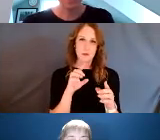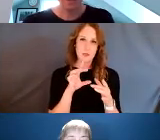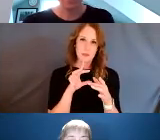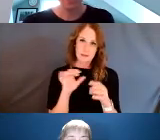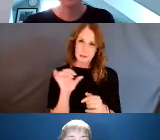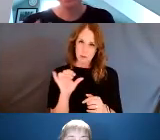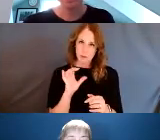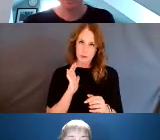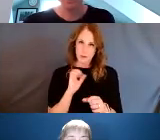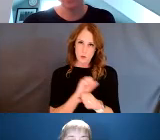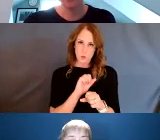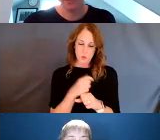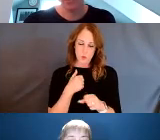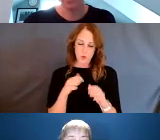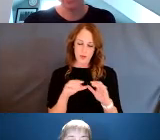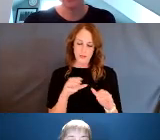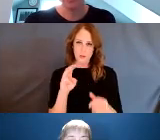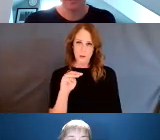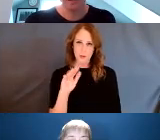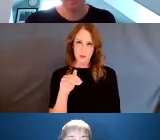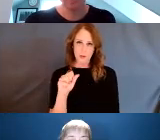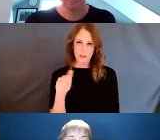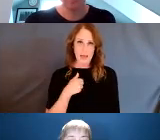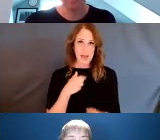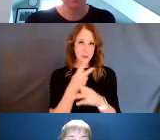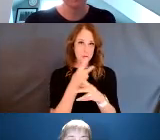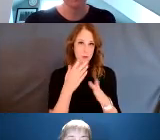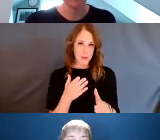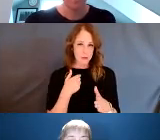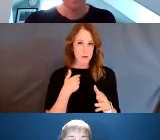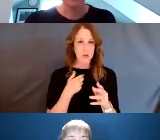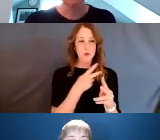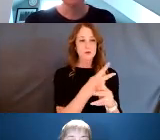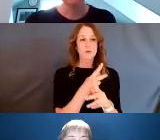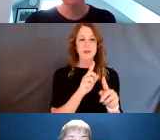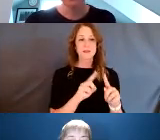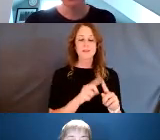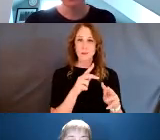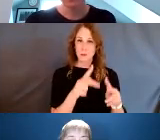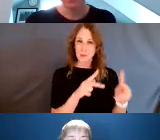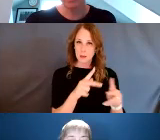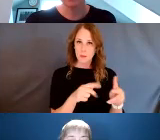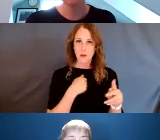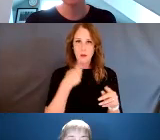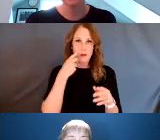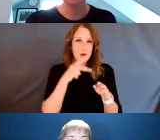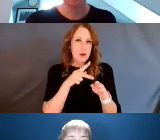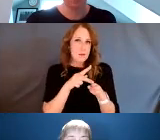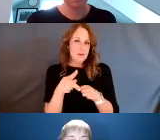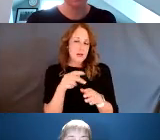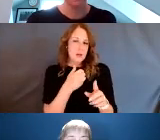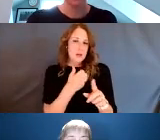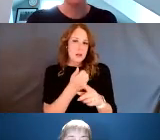do at MCASA because I'm a supervisor. So I supervise a couple of different folks. And so I think that this professional self-care is